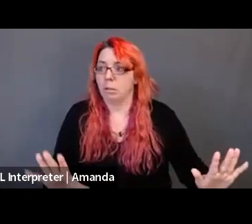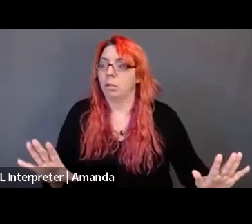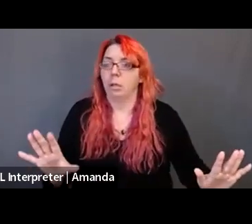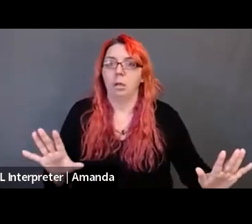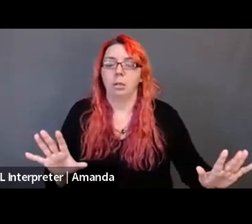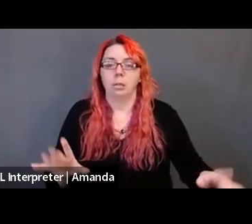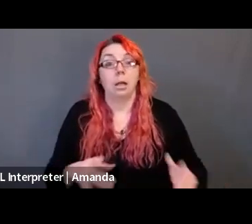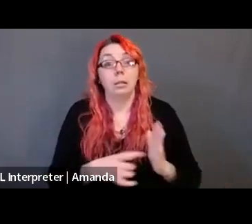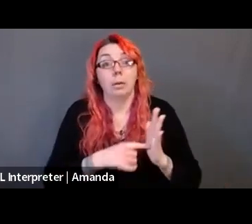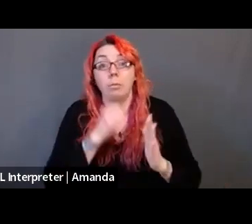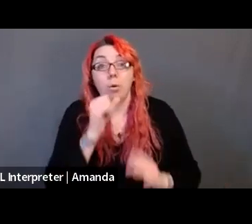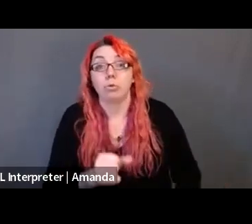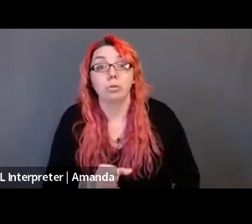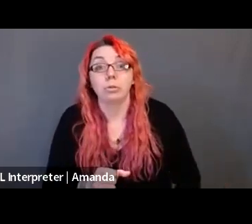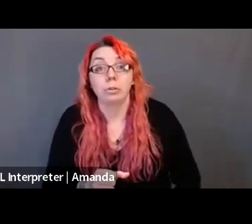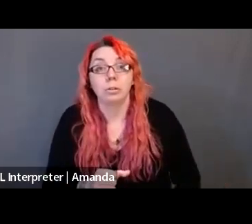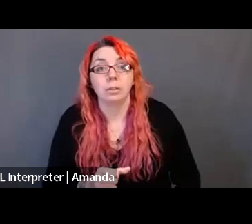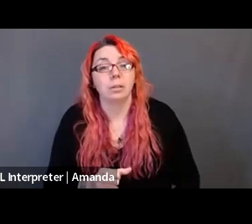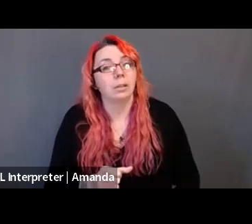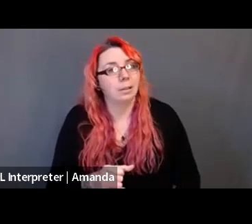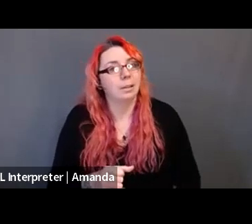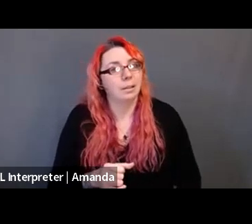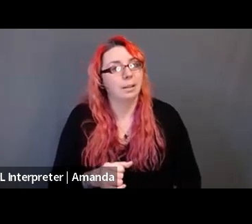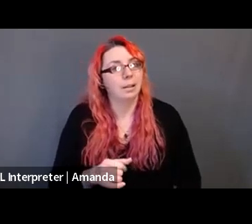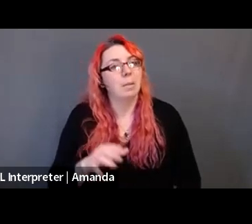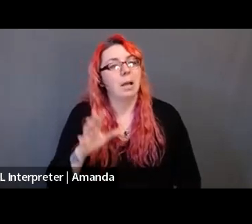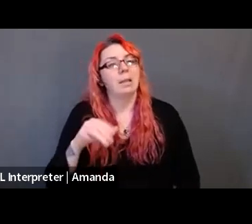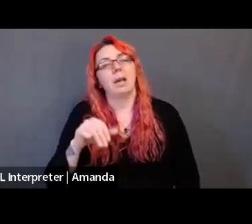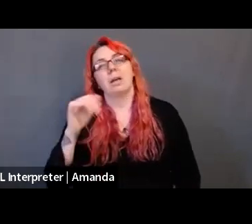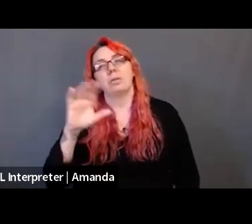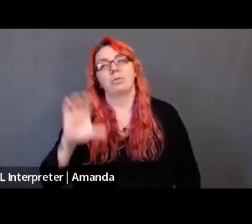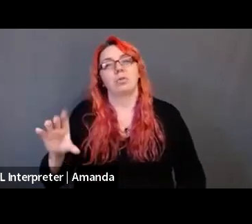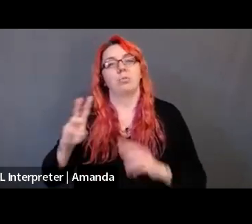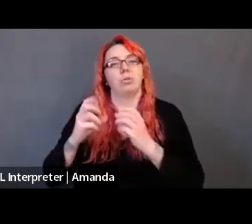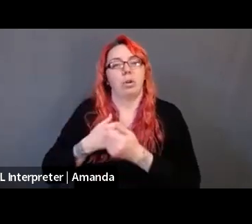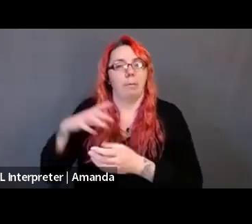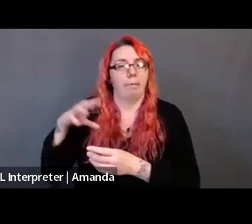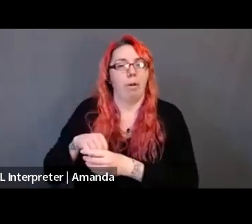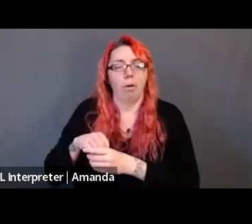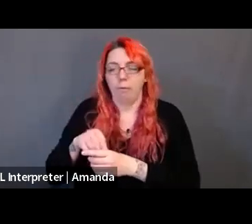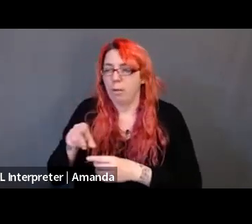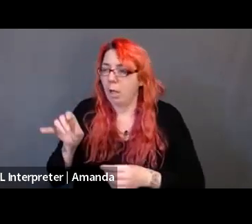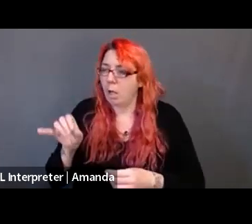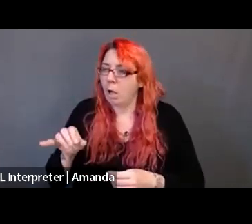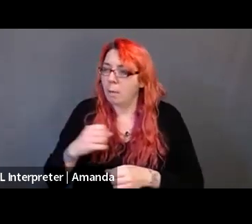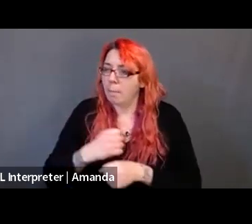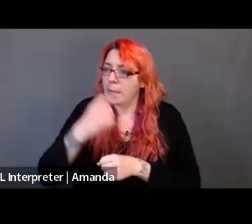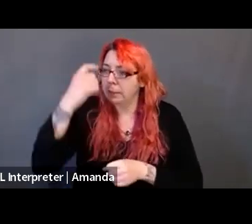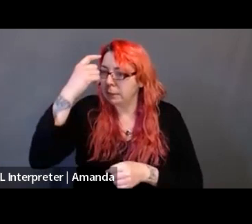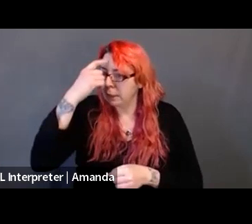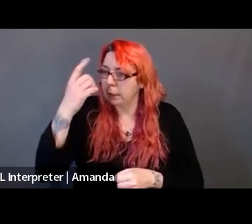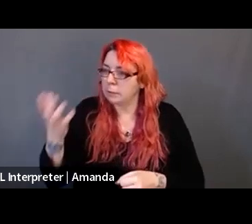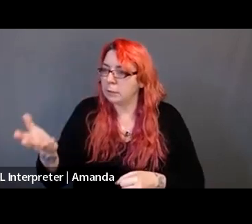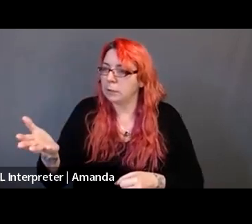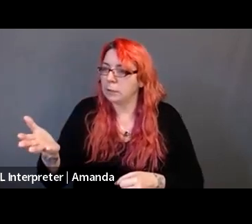call that I attended, and it was like, that makes so much sense to me, because sometimes you